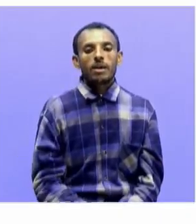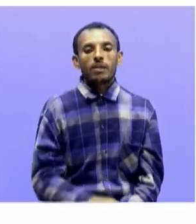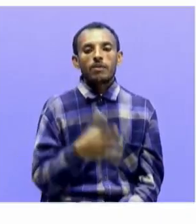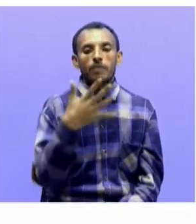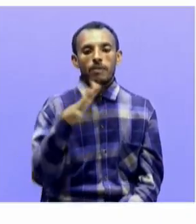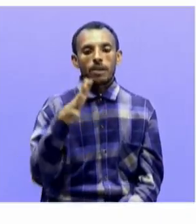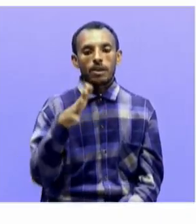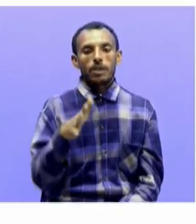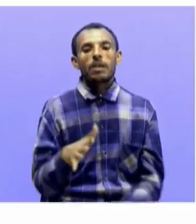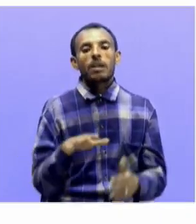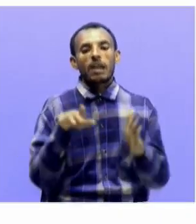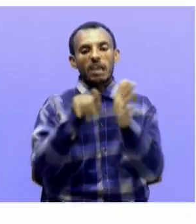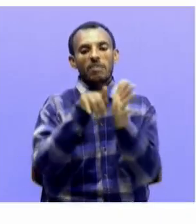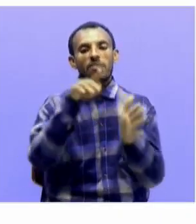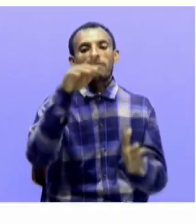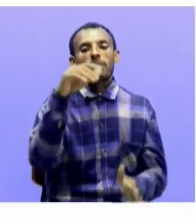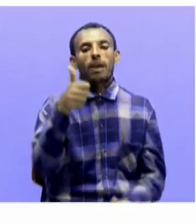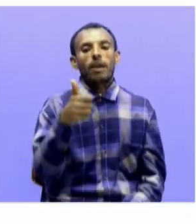negative 10,